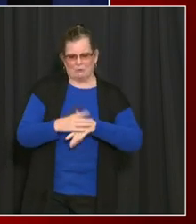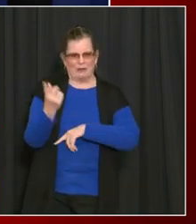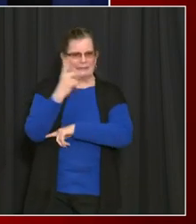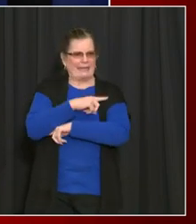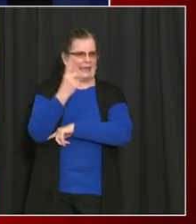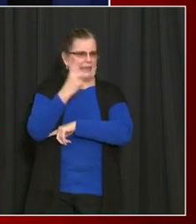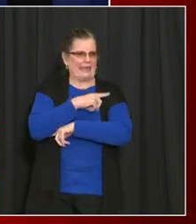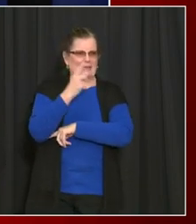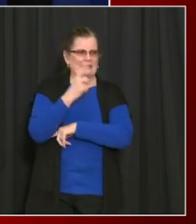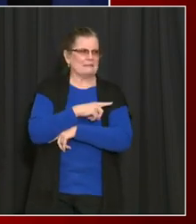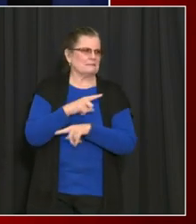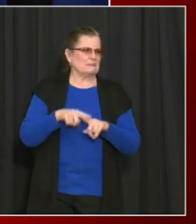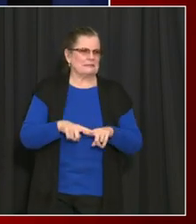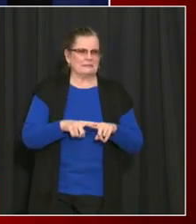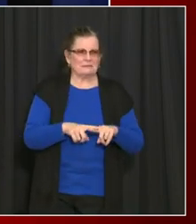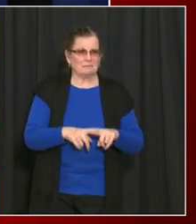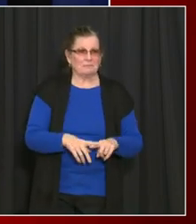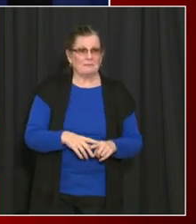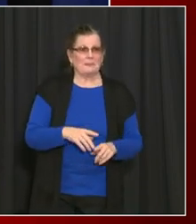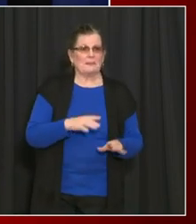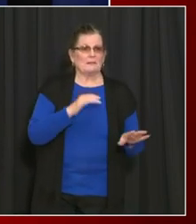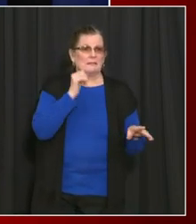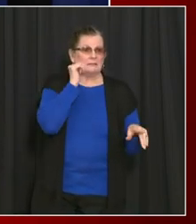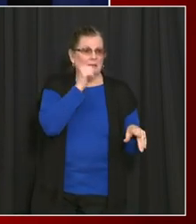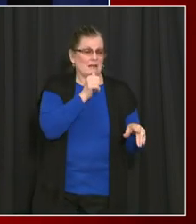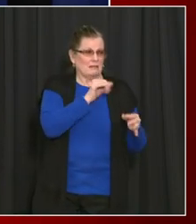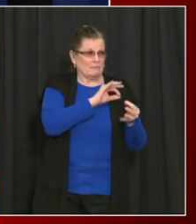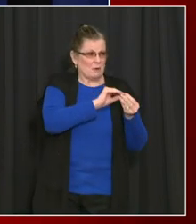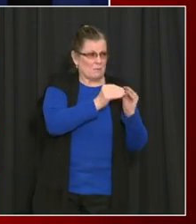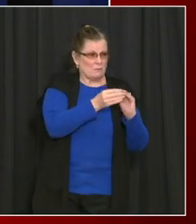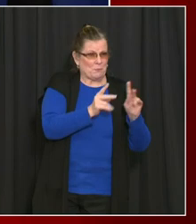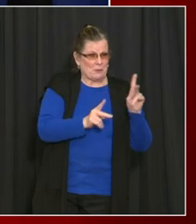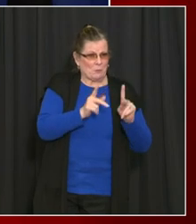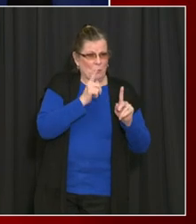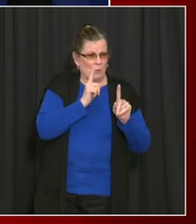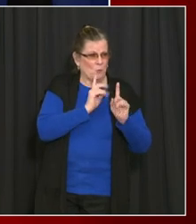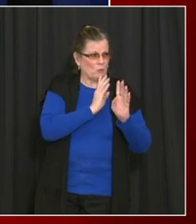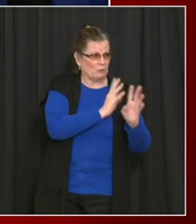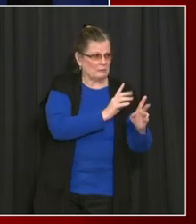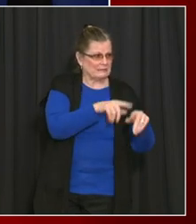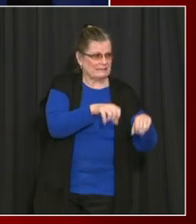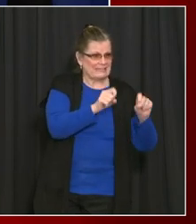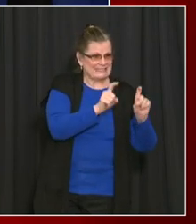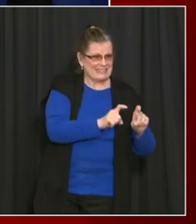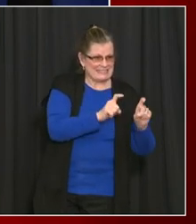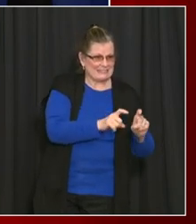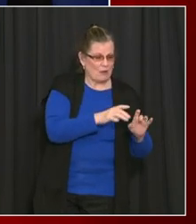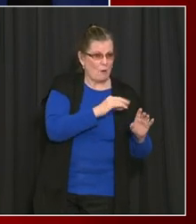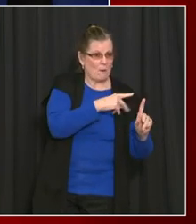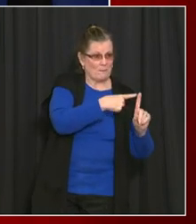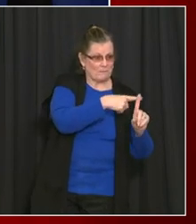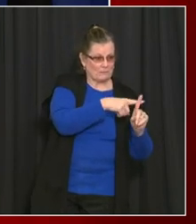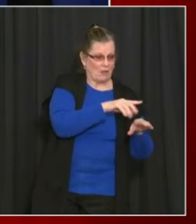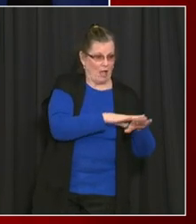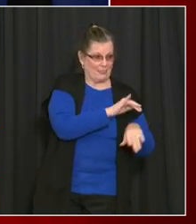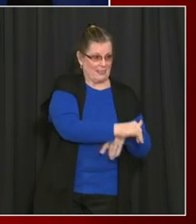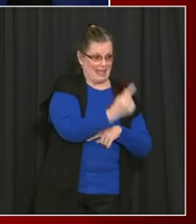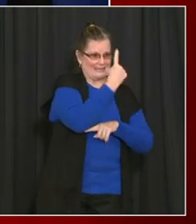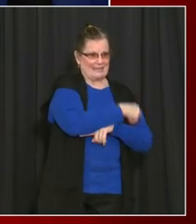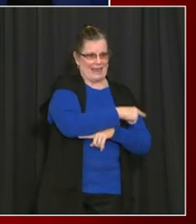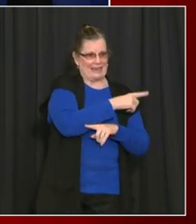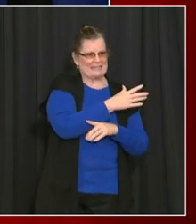daily basis looking at the number of people sampled on a day versus the number of people who are positive on that day.